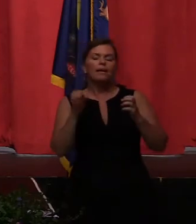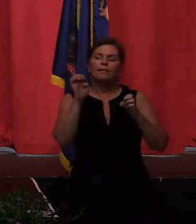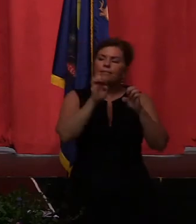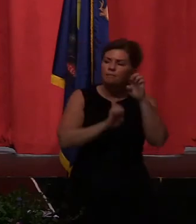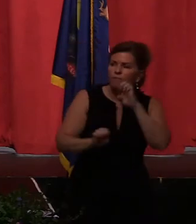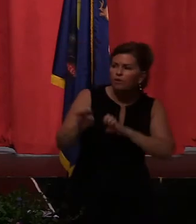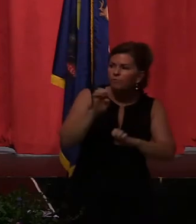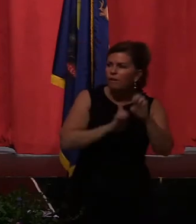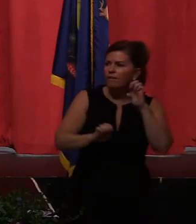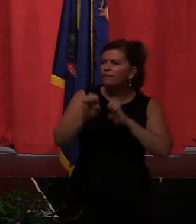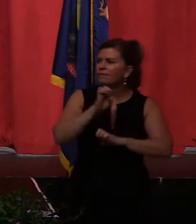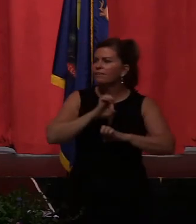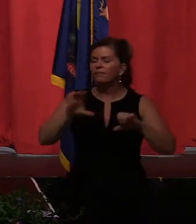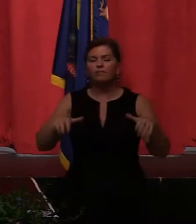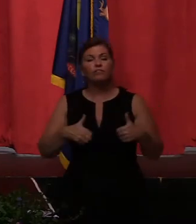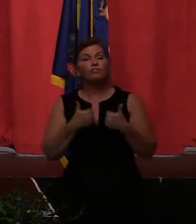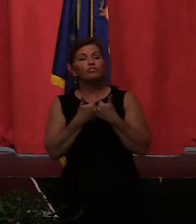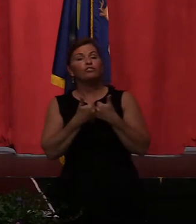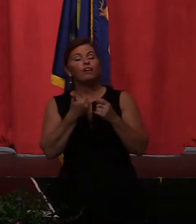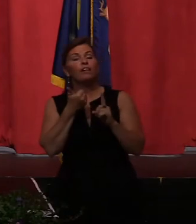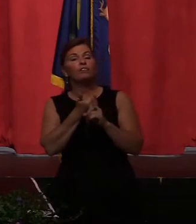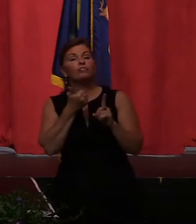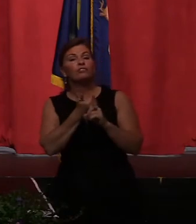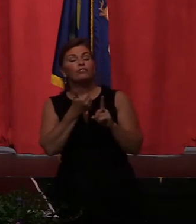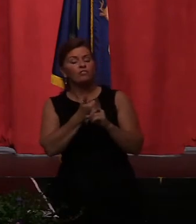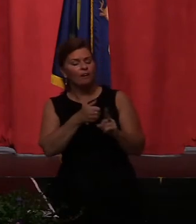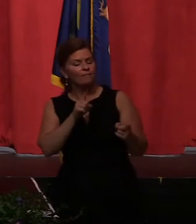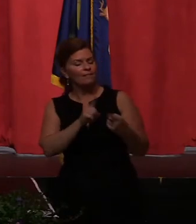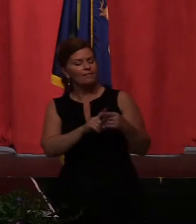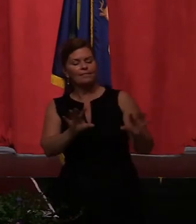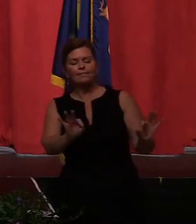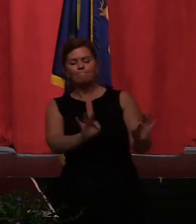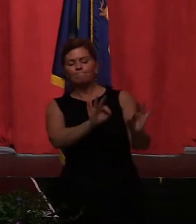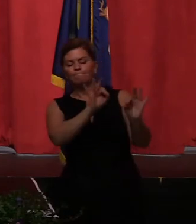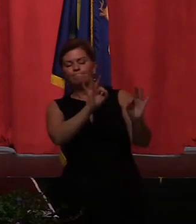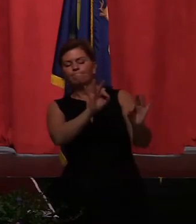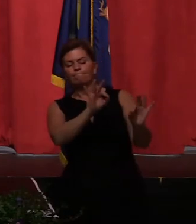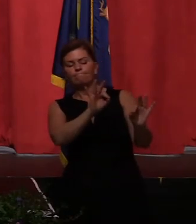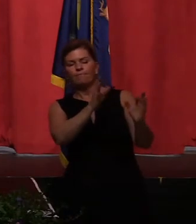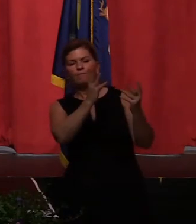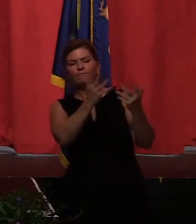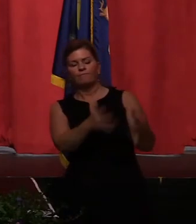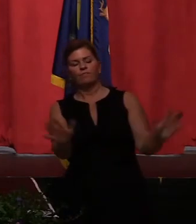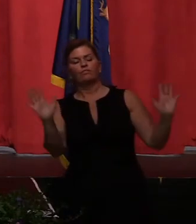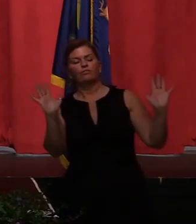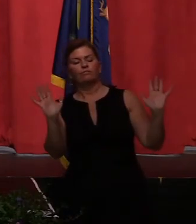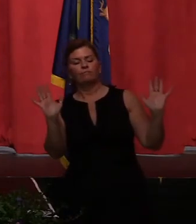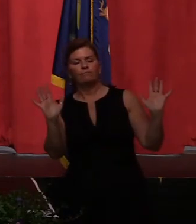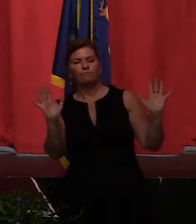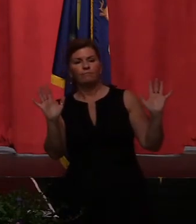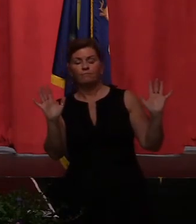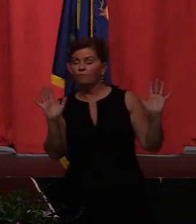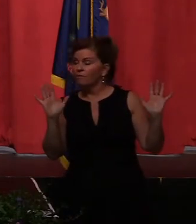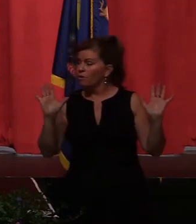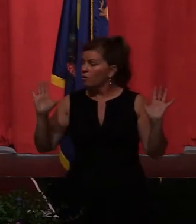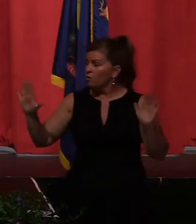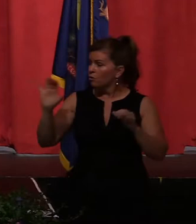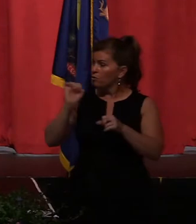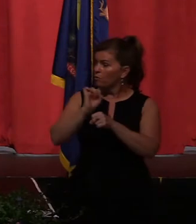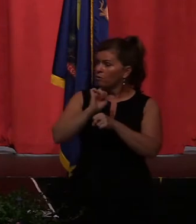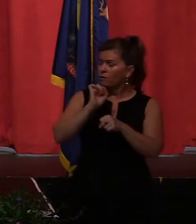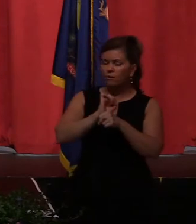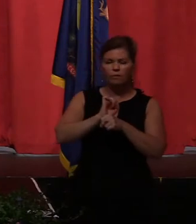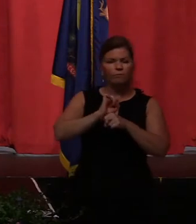herself until her work is completed to her high standards. Ellie's work is beautiful and